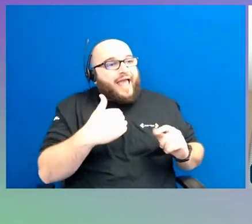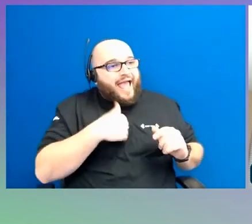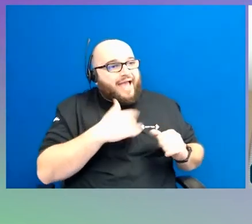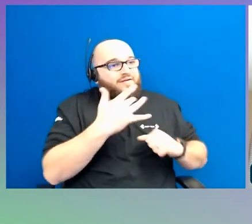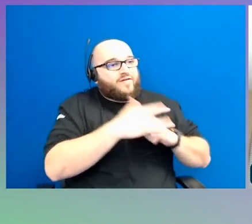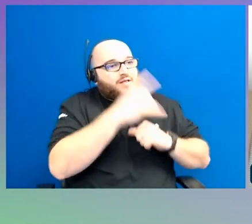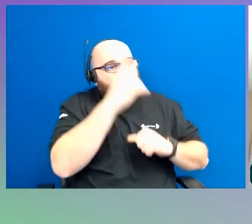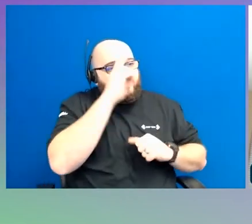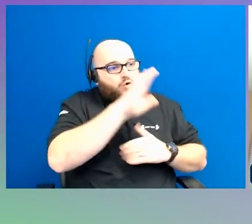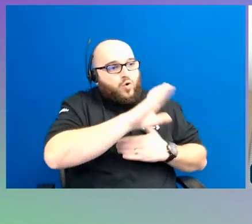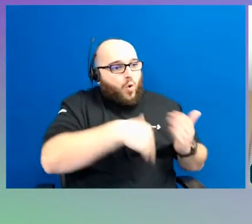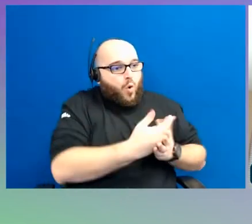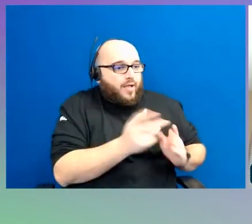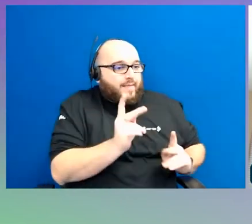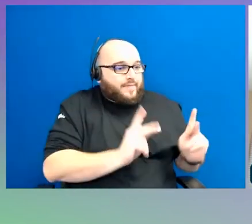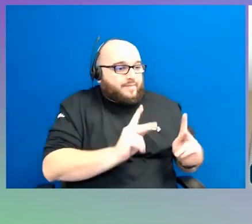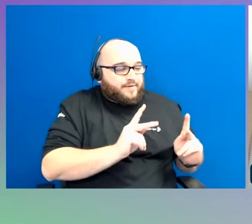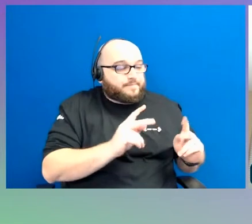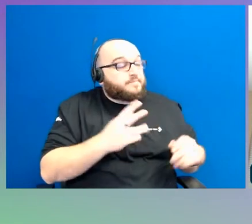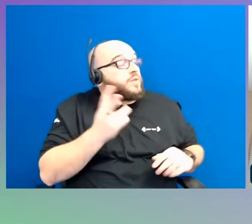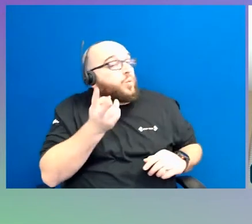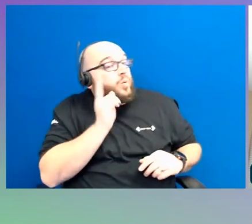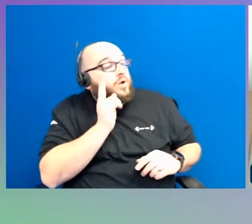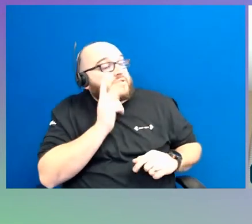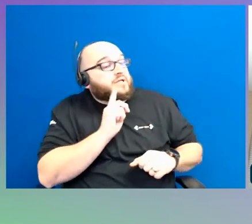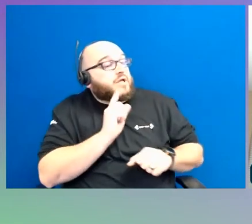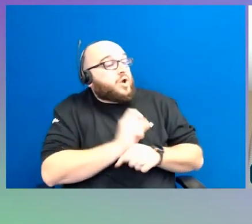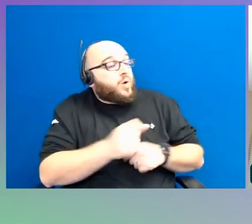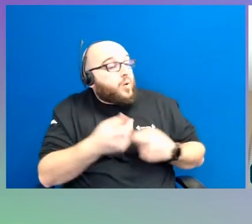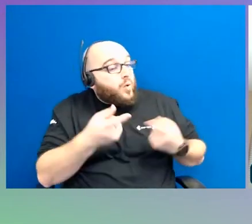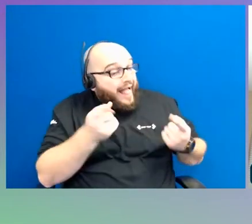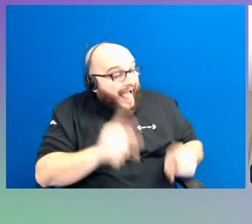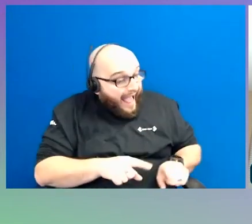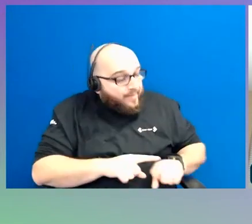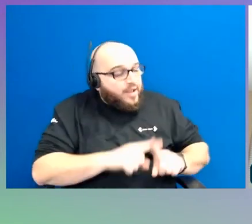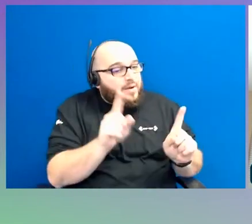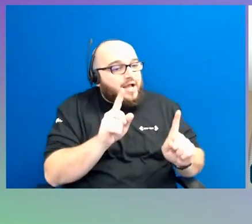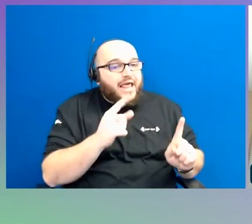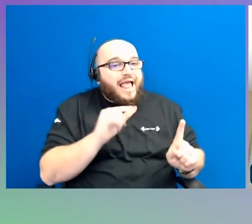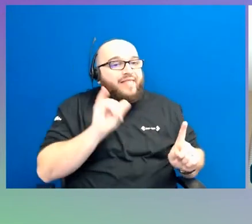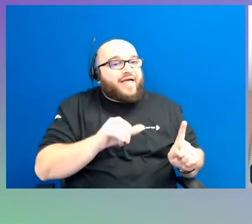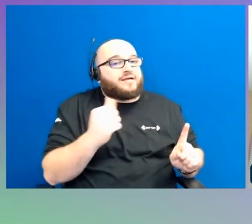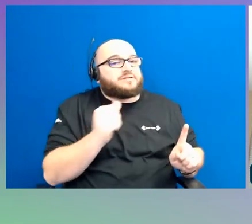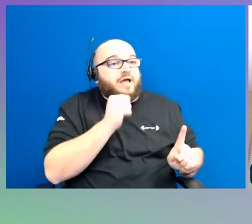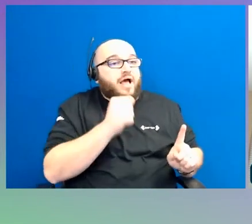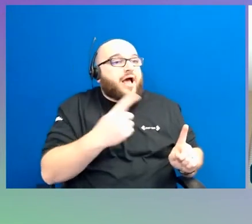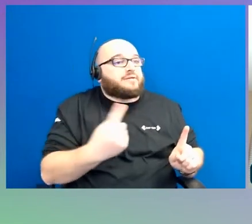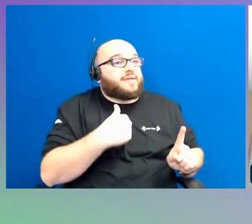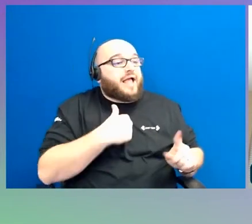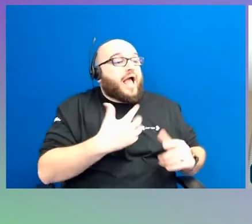And so I think we'll see, but it's not something that I would want to happen.